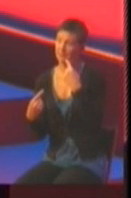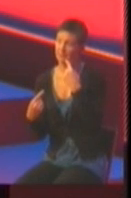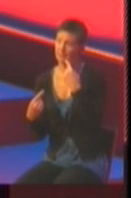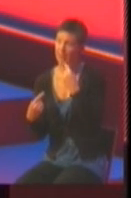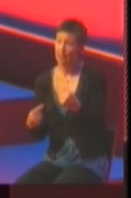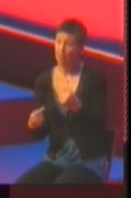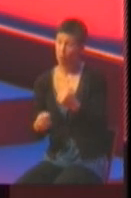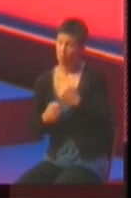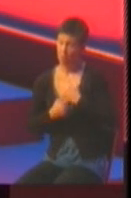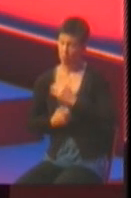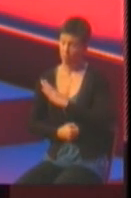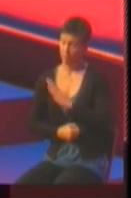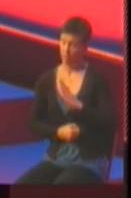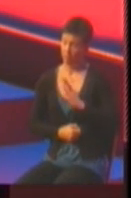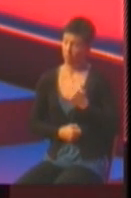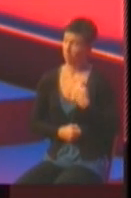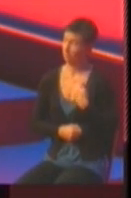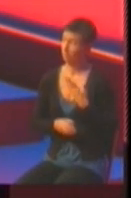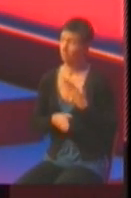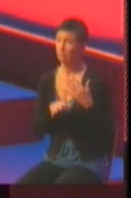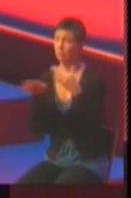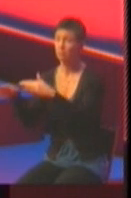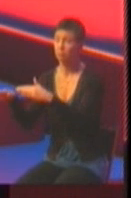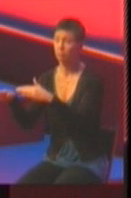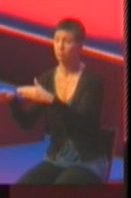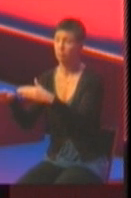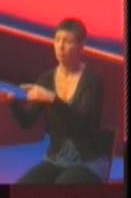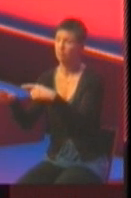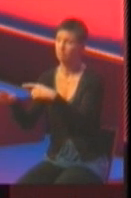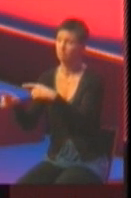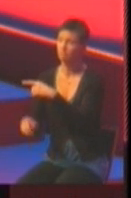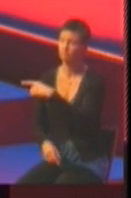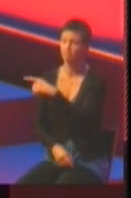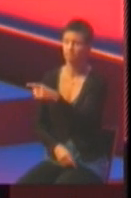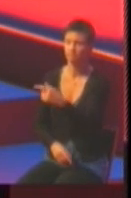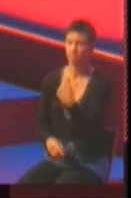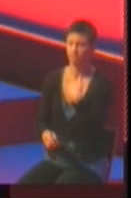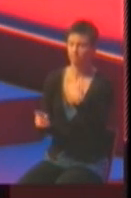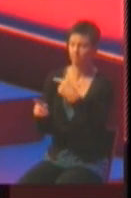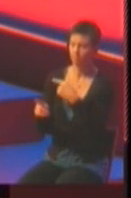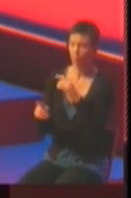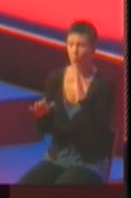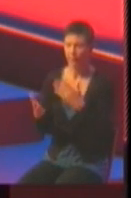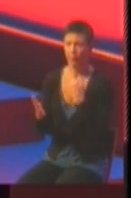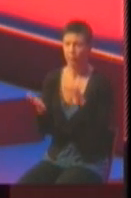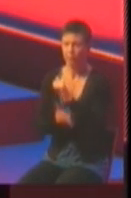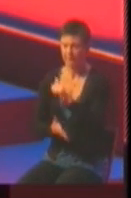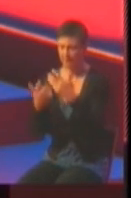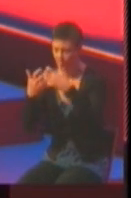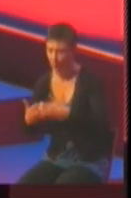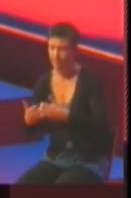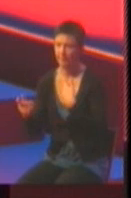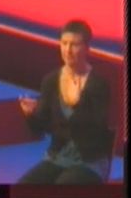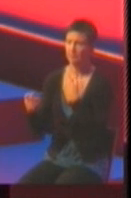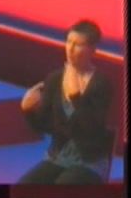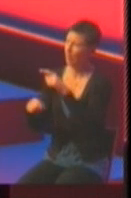the deployment of its troops to outstrip the supply of equipment which allows them to do their job and